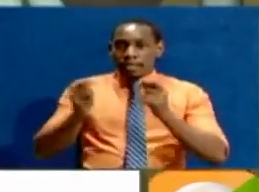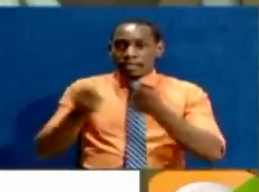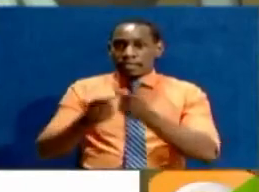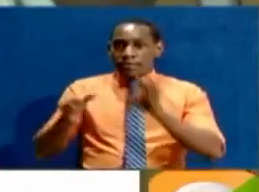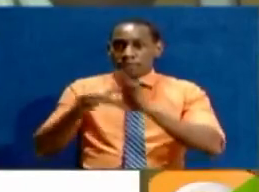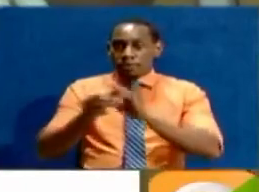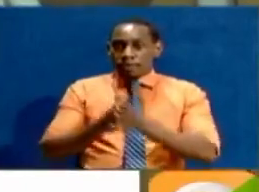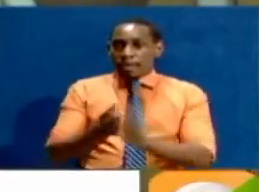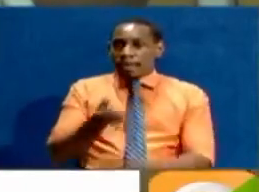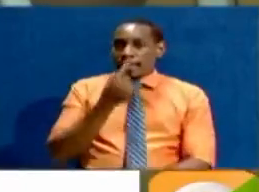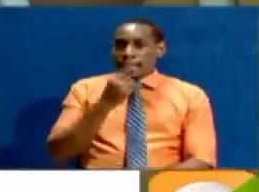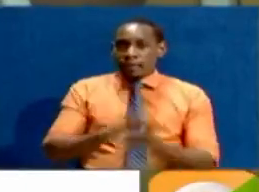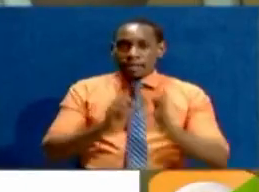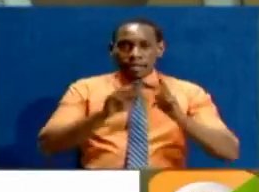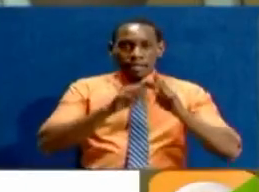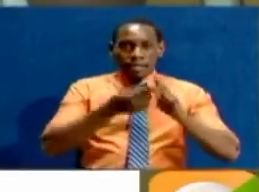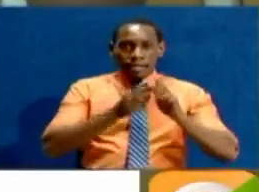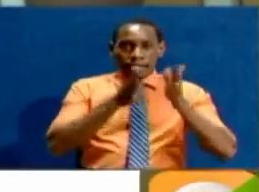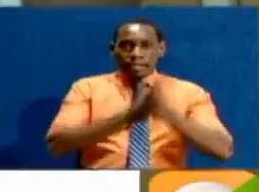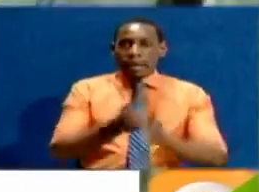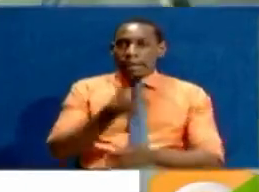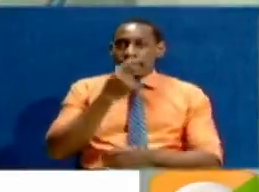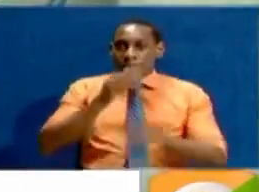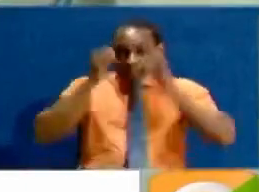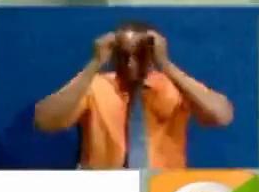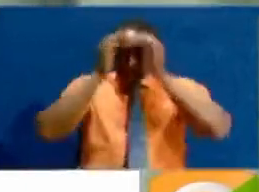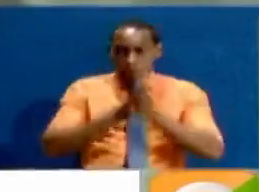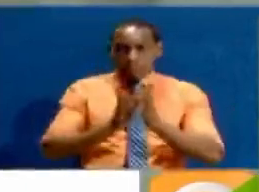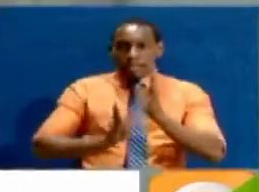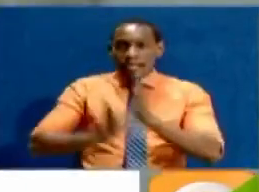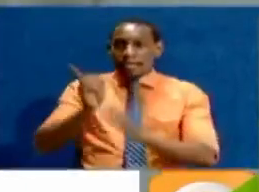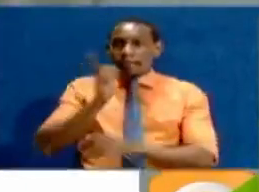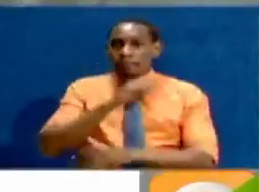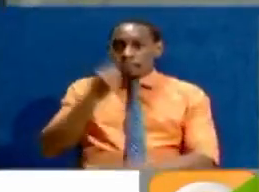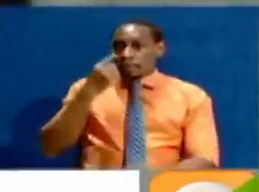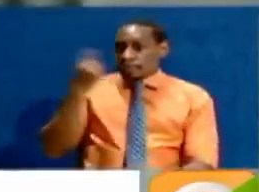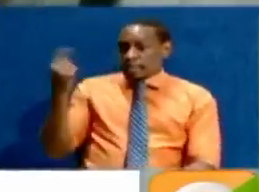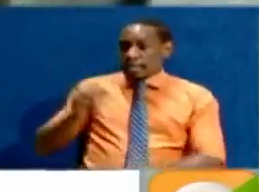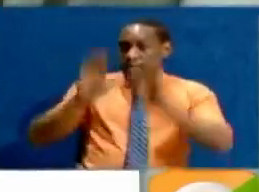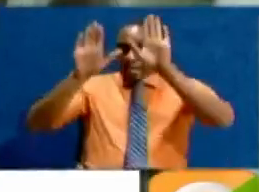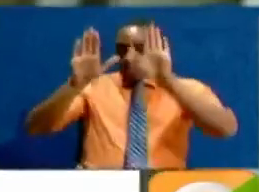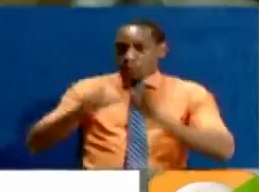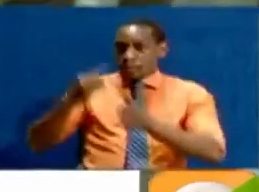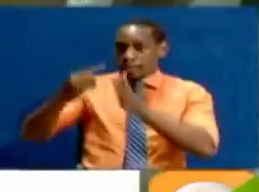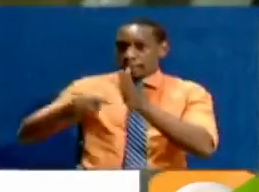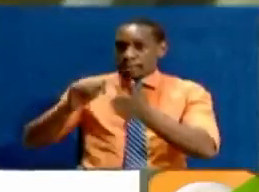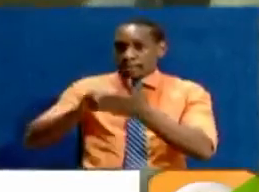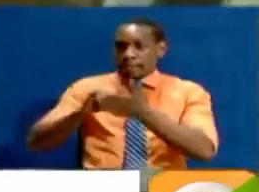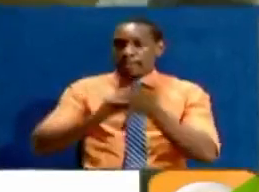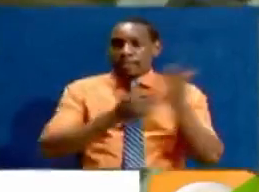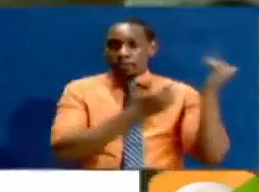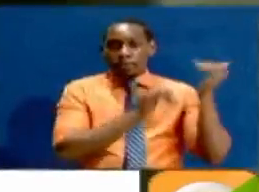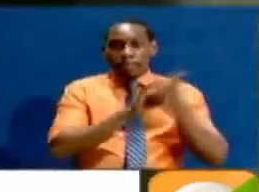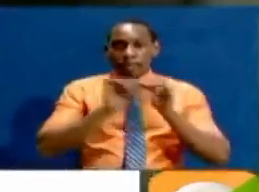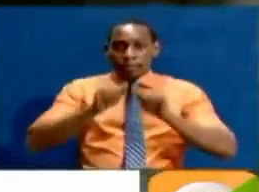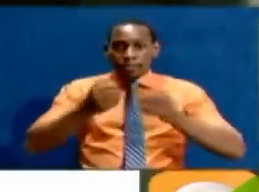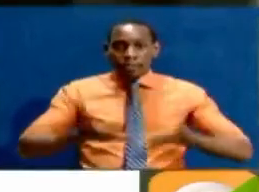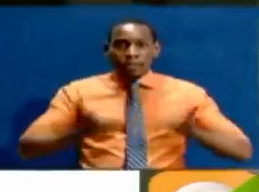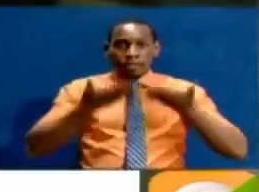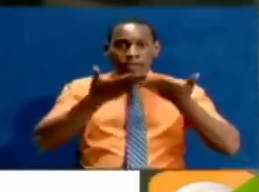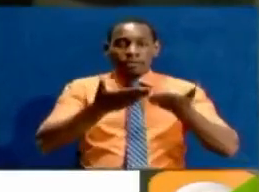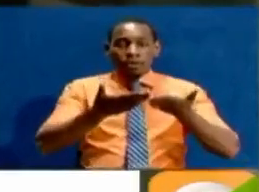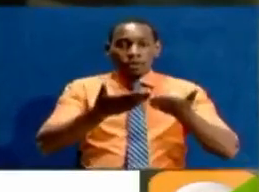of pharmaceutical, engineering, and medicine students developed this critical machine, which it was hoped would provide